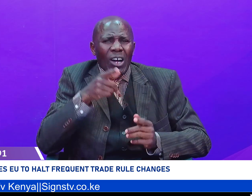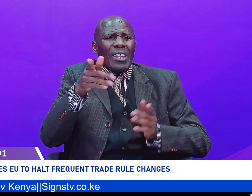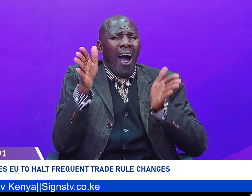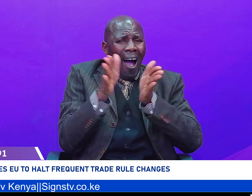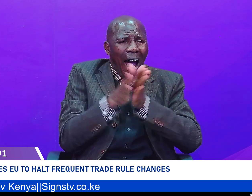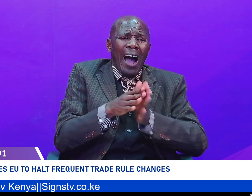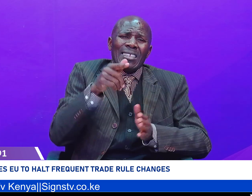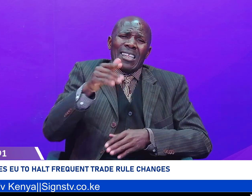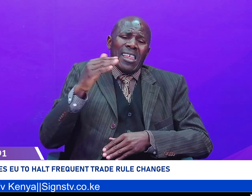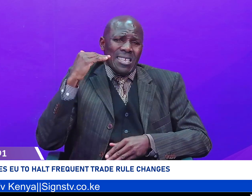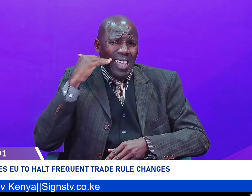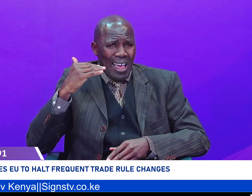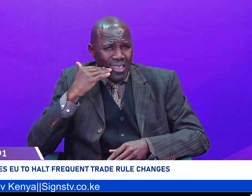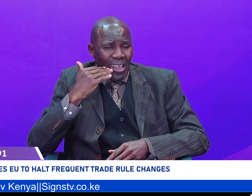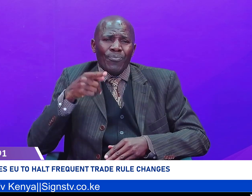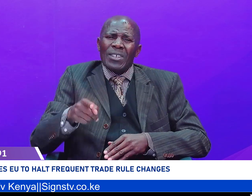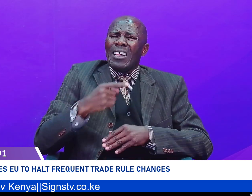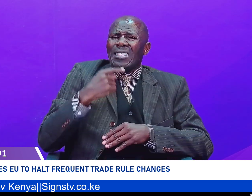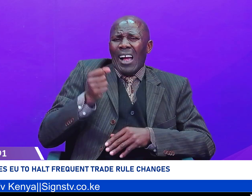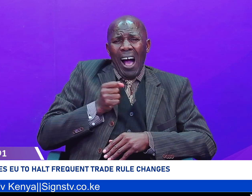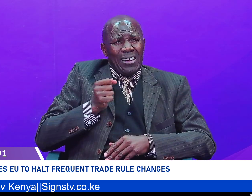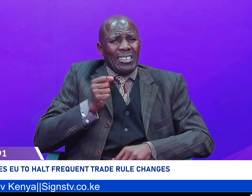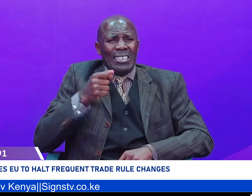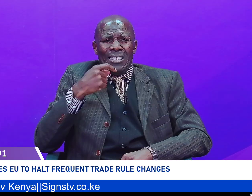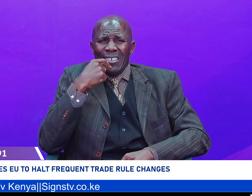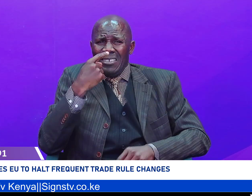Jem, and Ugenya.